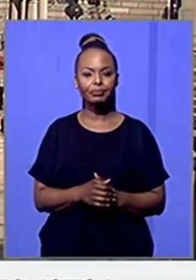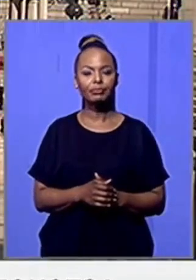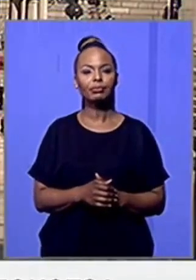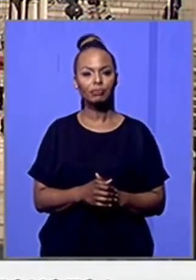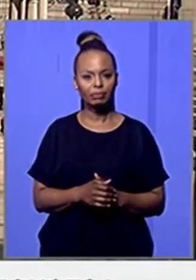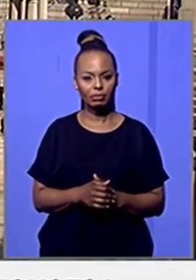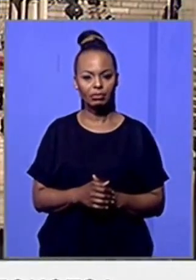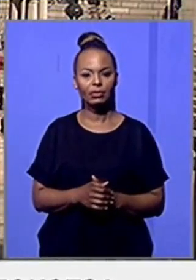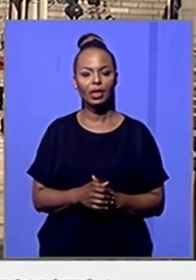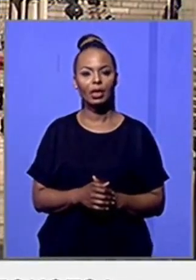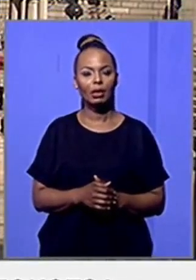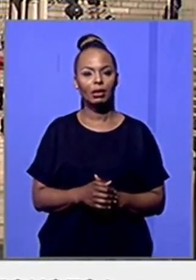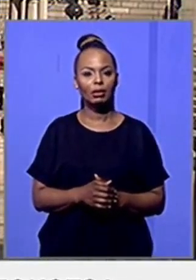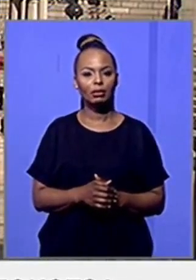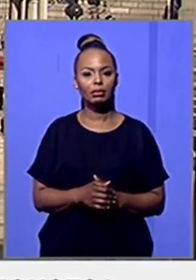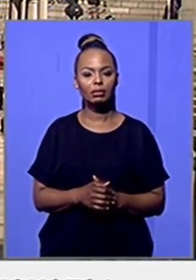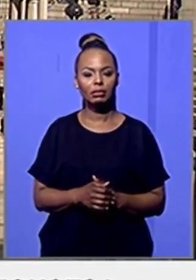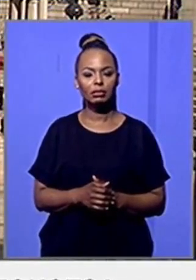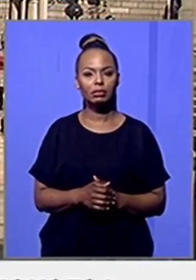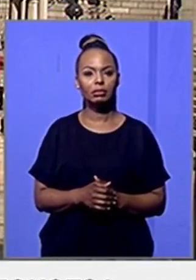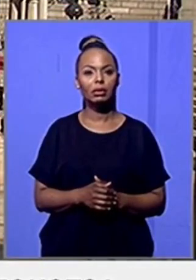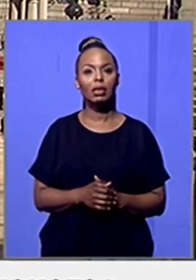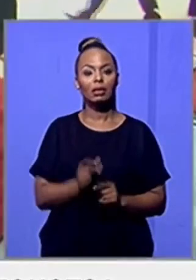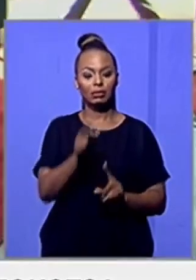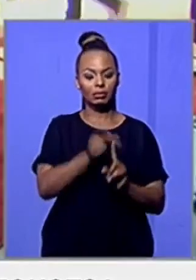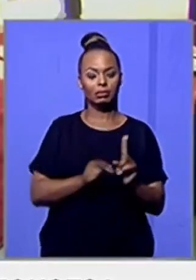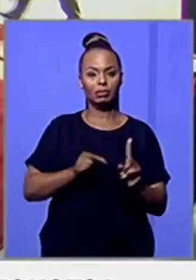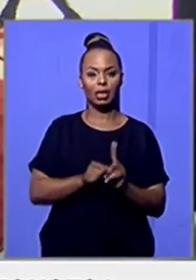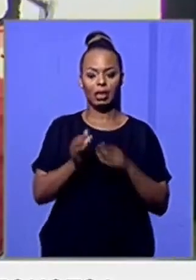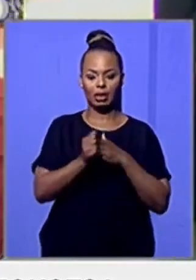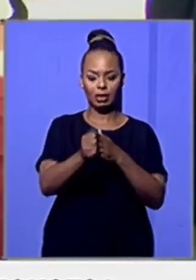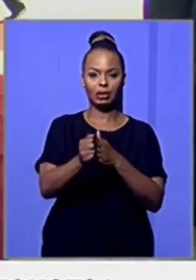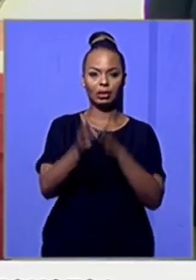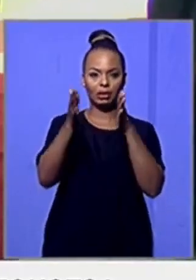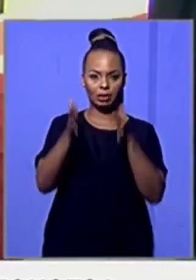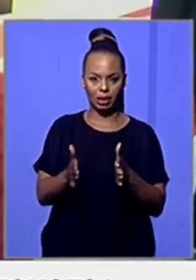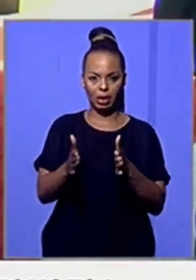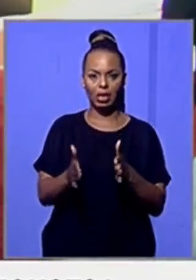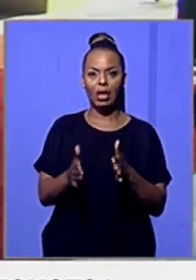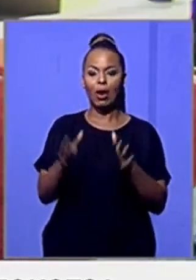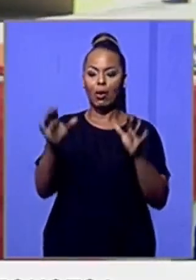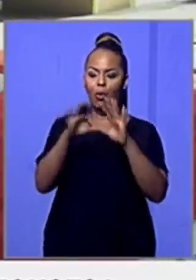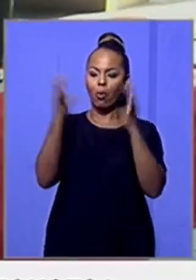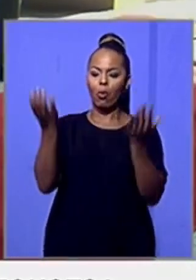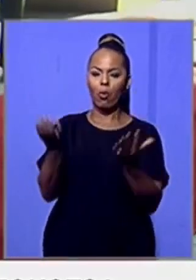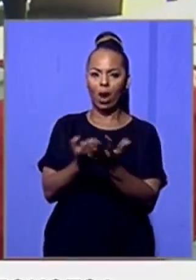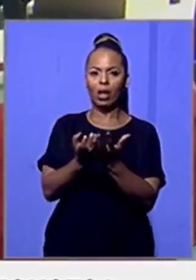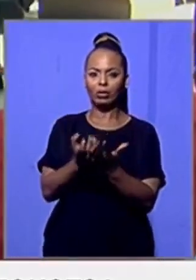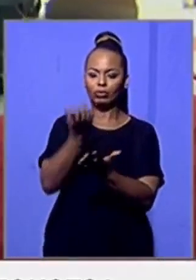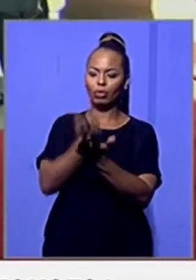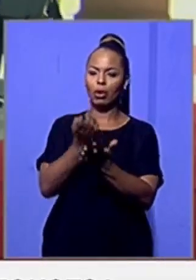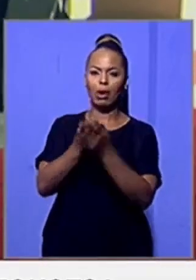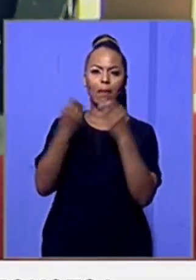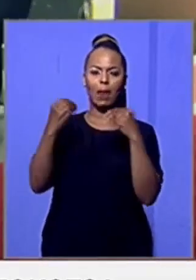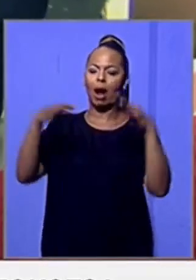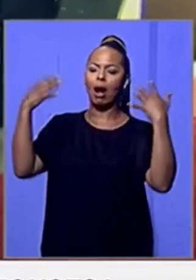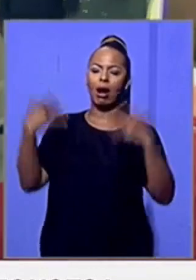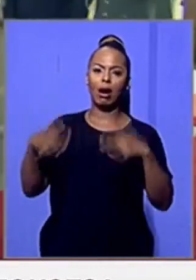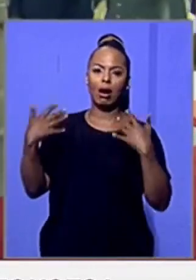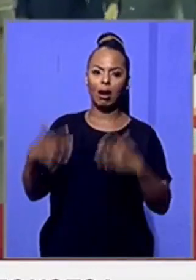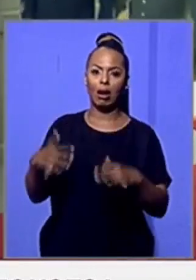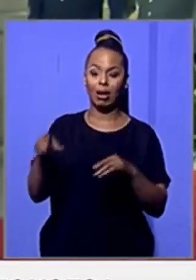Moeteledipele wa naga e mo manong a bobedi ka bogolo lefatshe ka bophara o amogetswe ka diatla tse di mogote. Leeto la gagwe